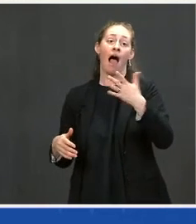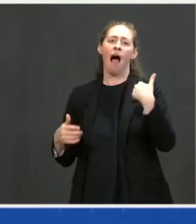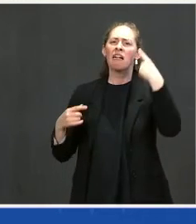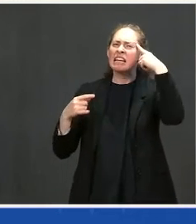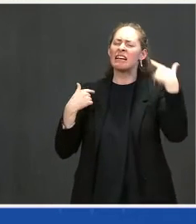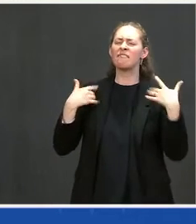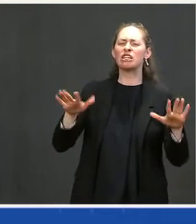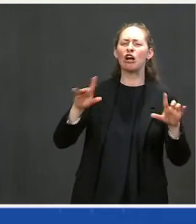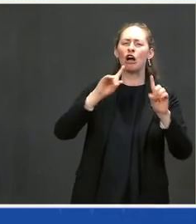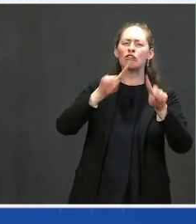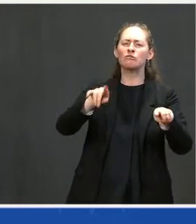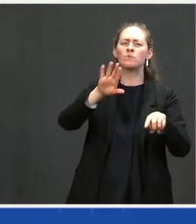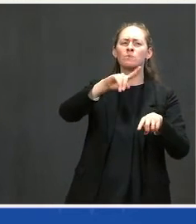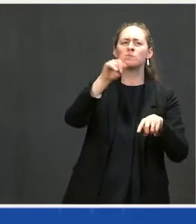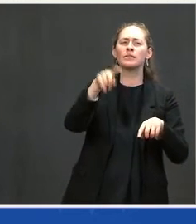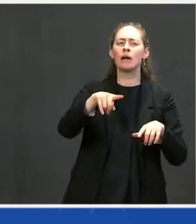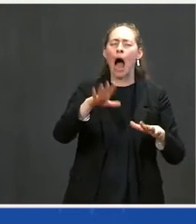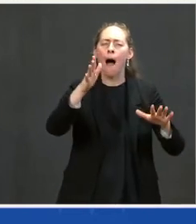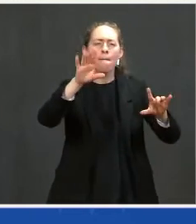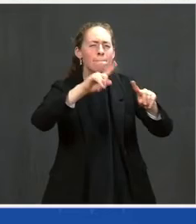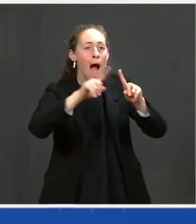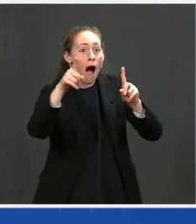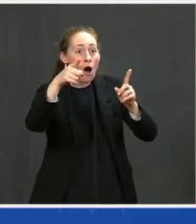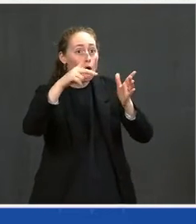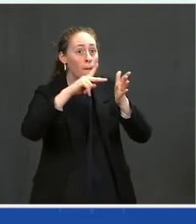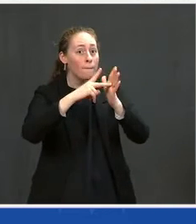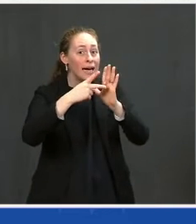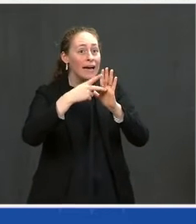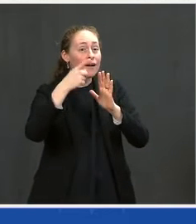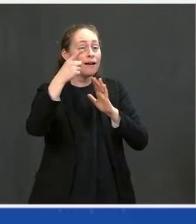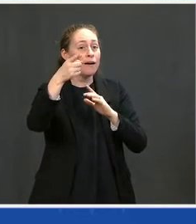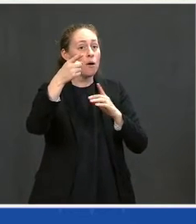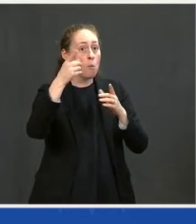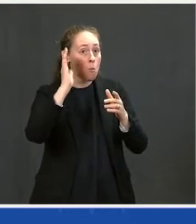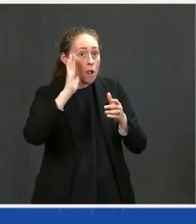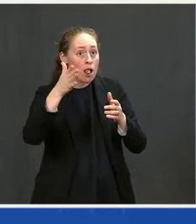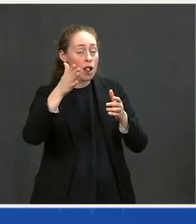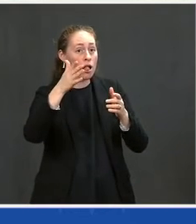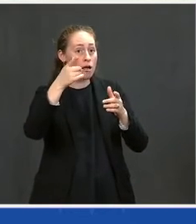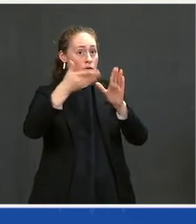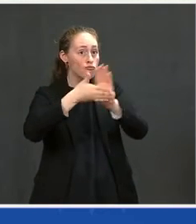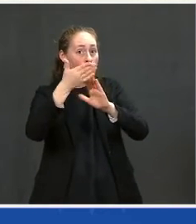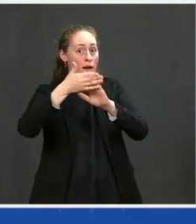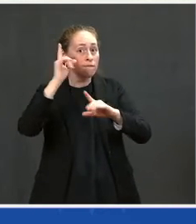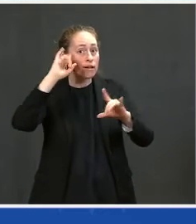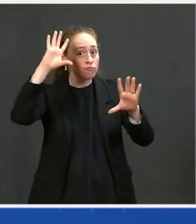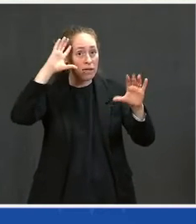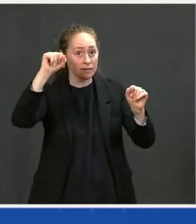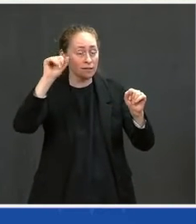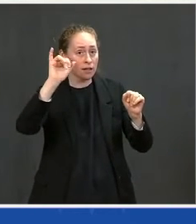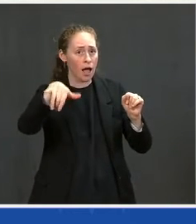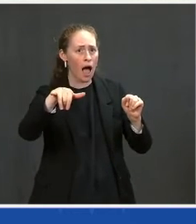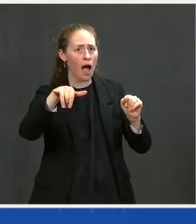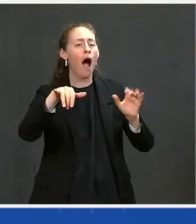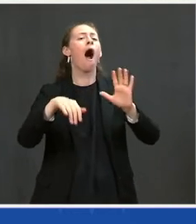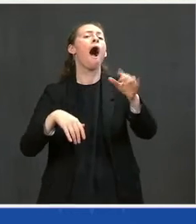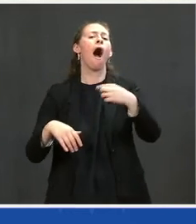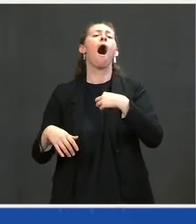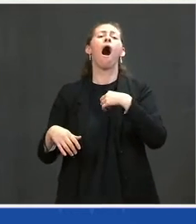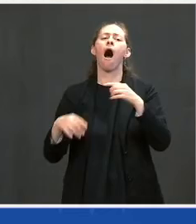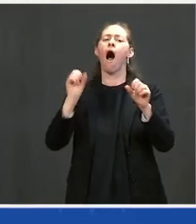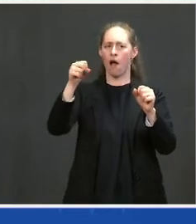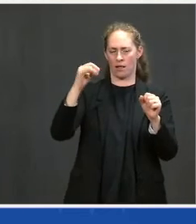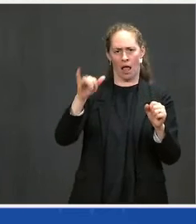are going to run for re-election. I said that is my expectation. So is that a yes, that you are running for re-election? Look,